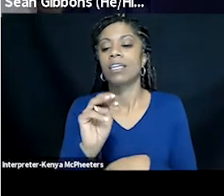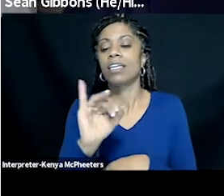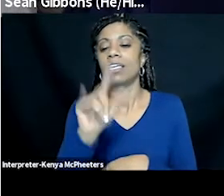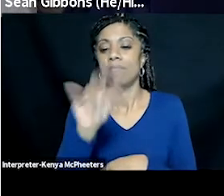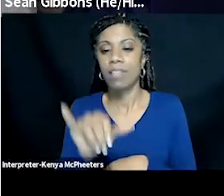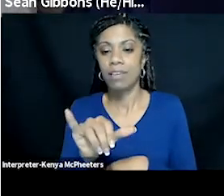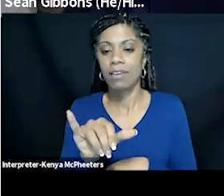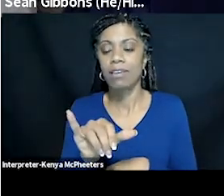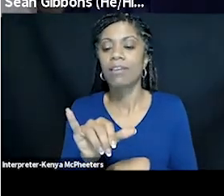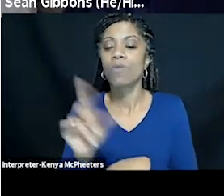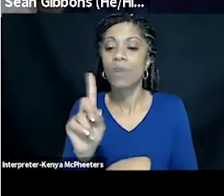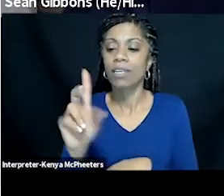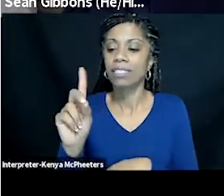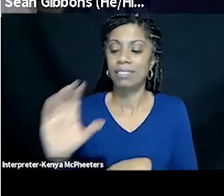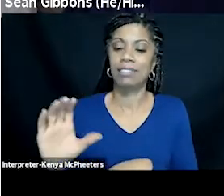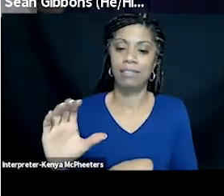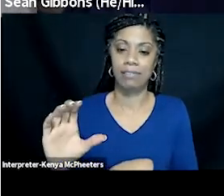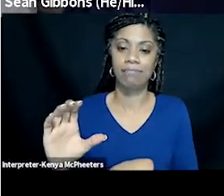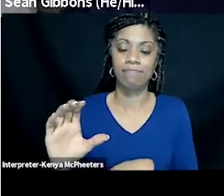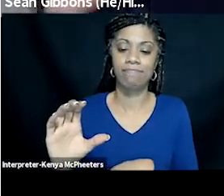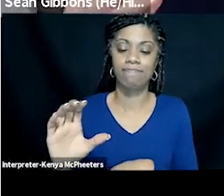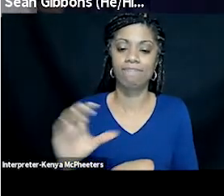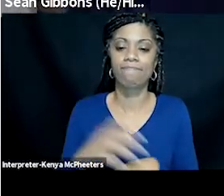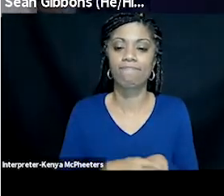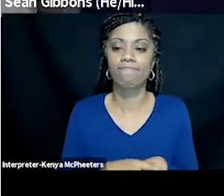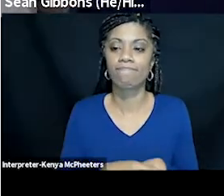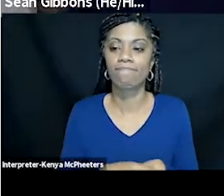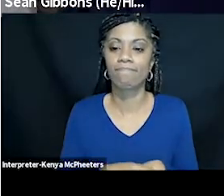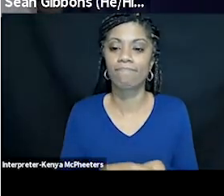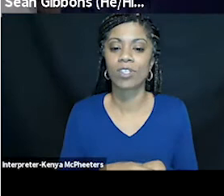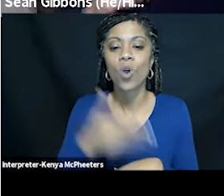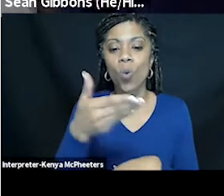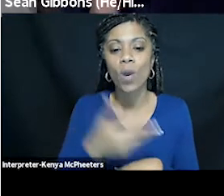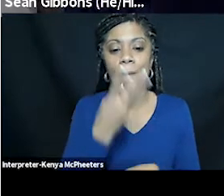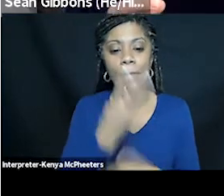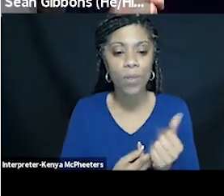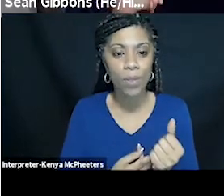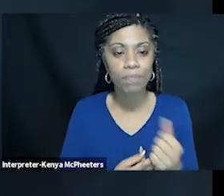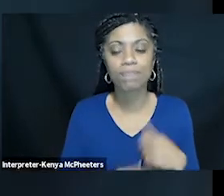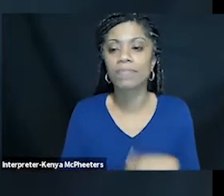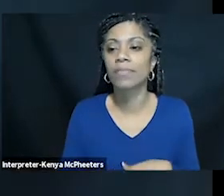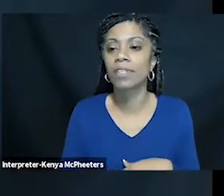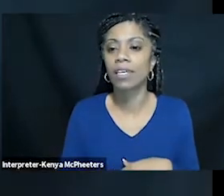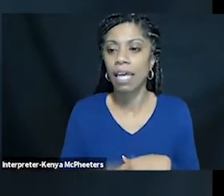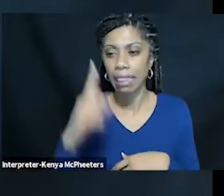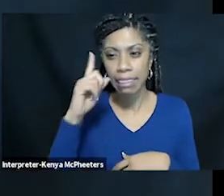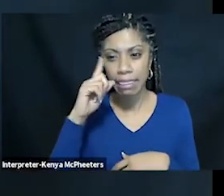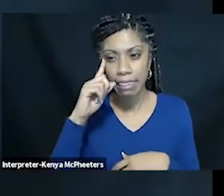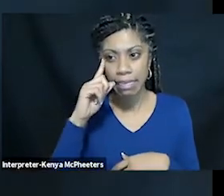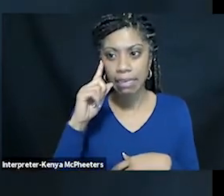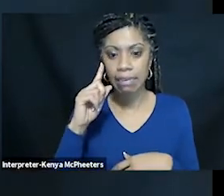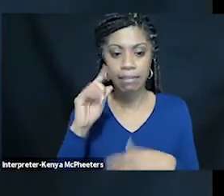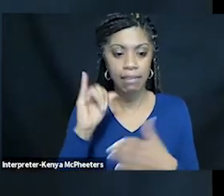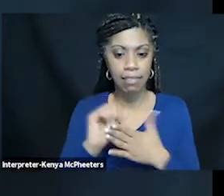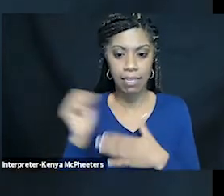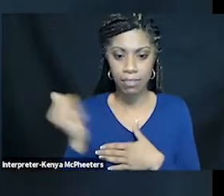has stepped into the leadership role, or one of the leadership roles with the DC group. So we want to welcome her as well. All right, I think that is the last of my